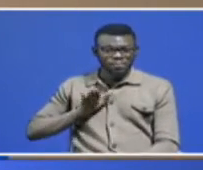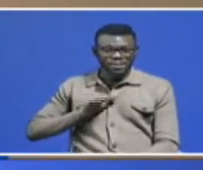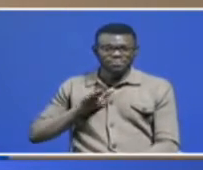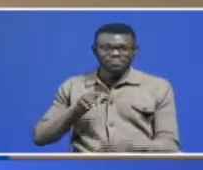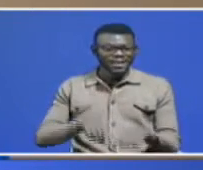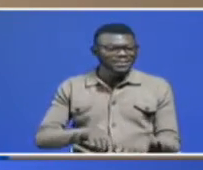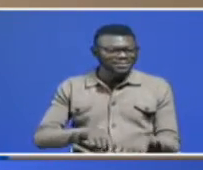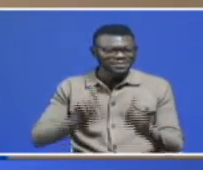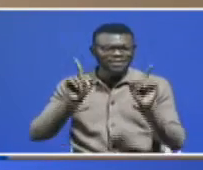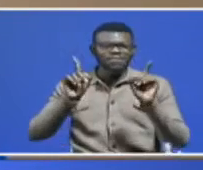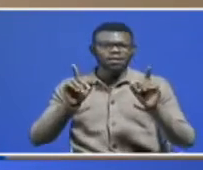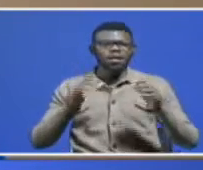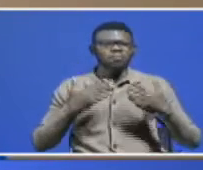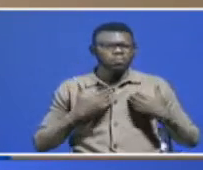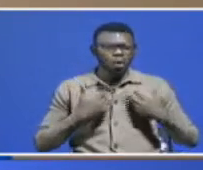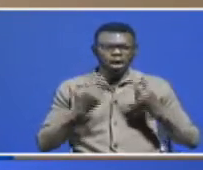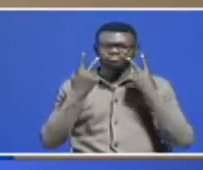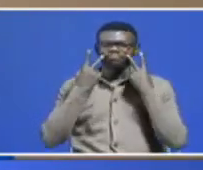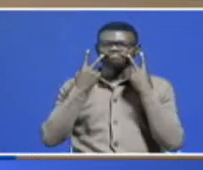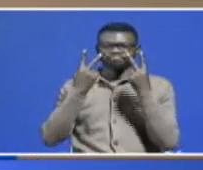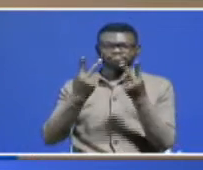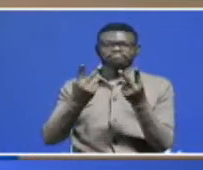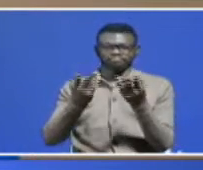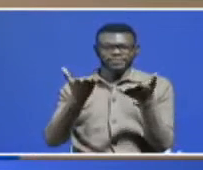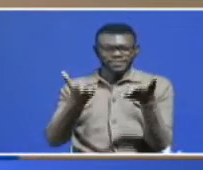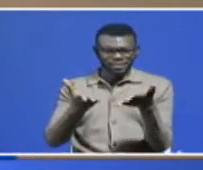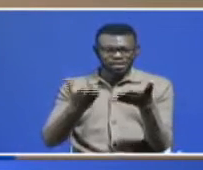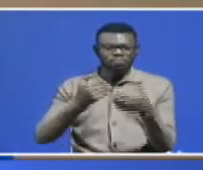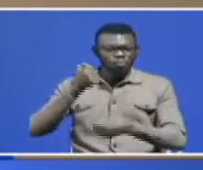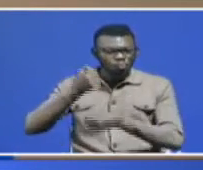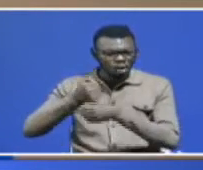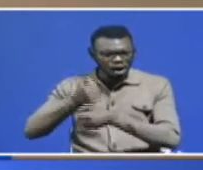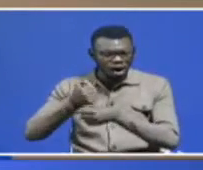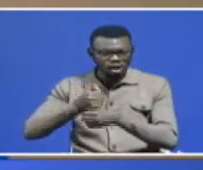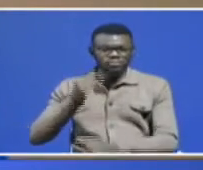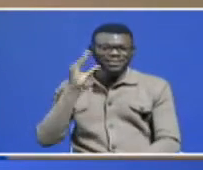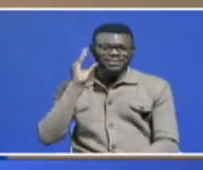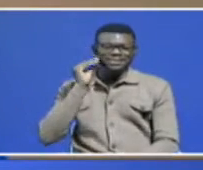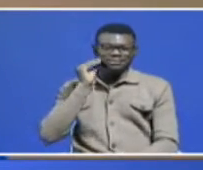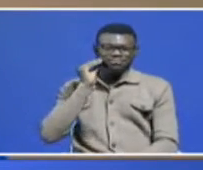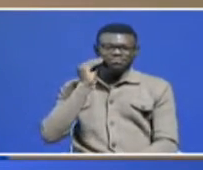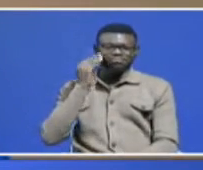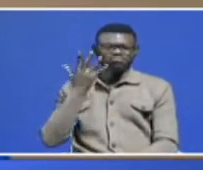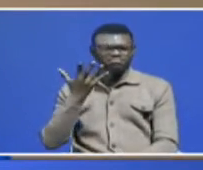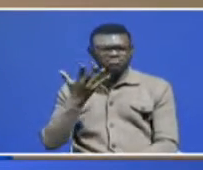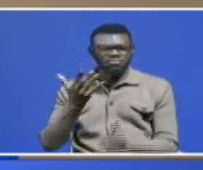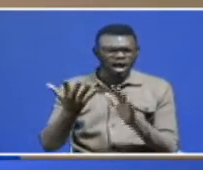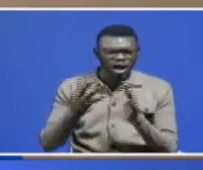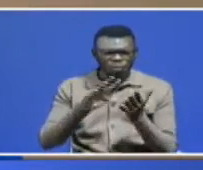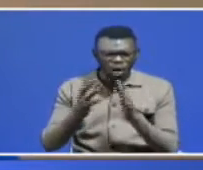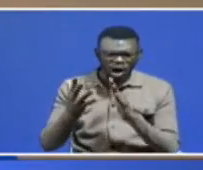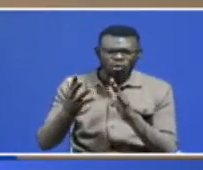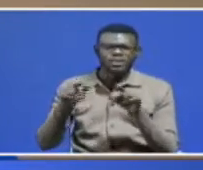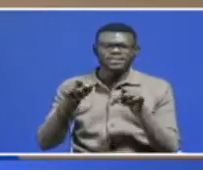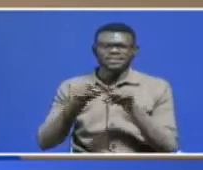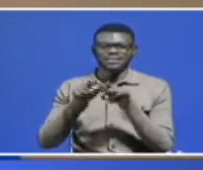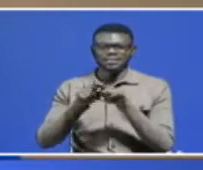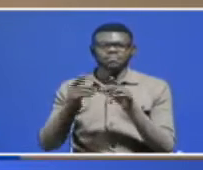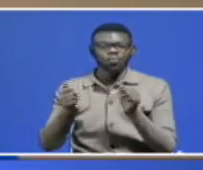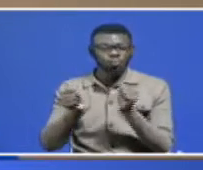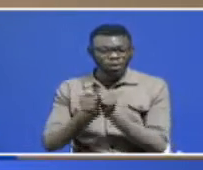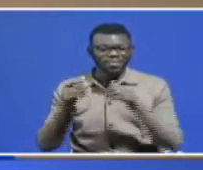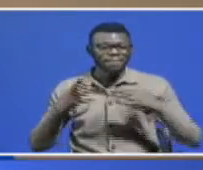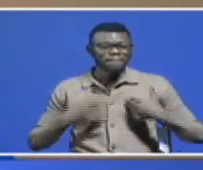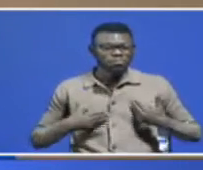to be visible, to create their presence, to work and experience how to, you know, engage the public